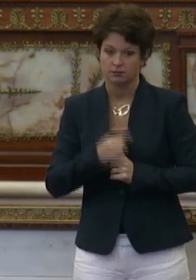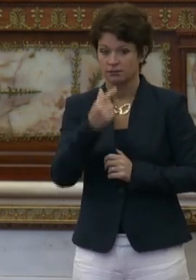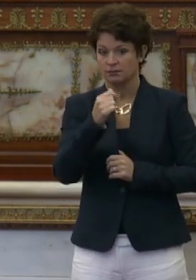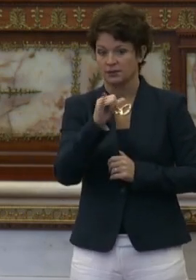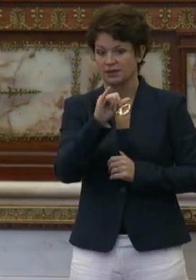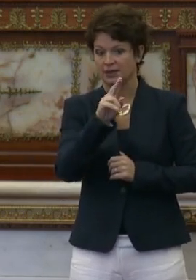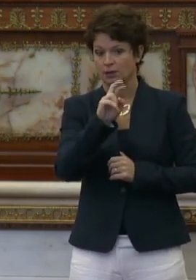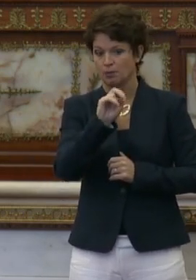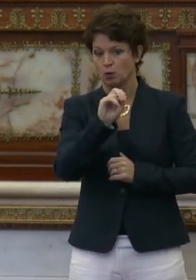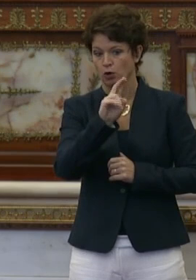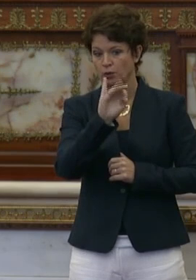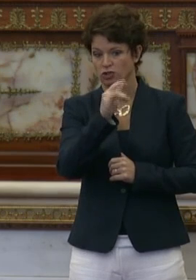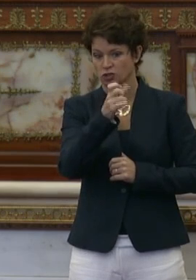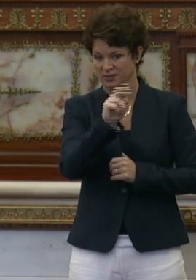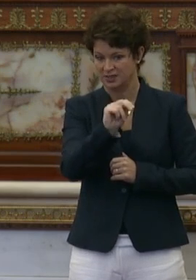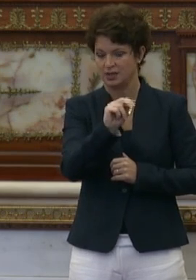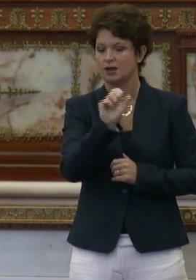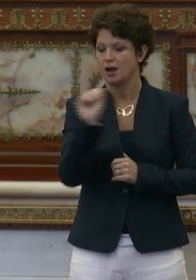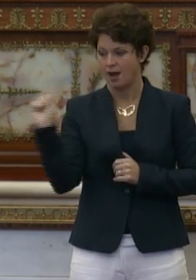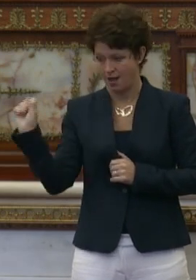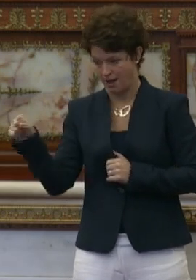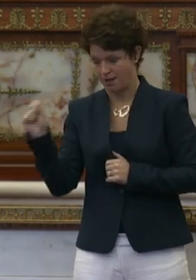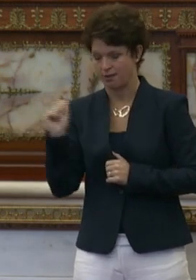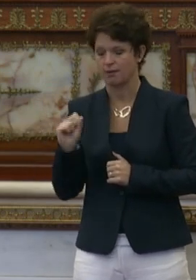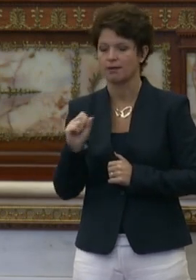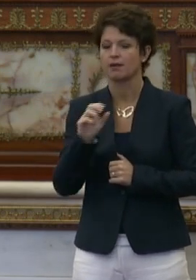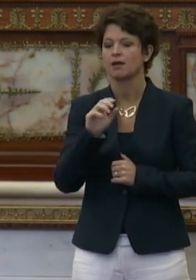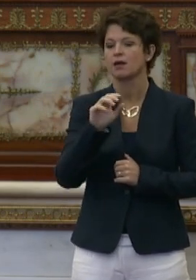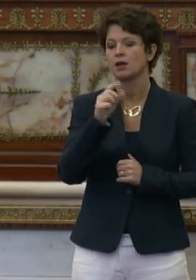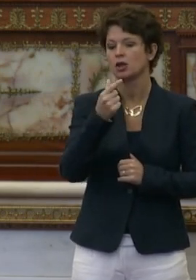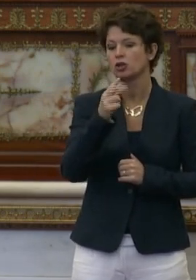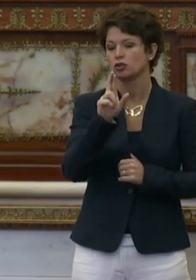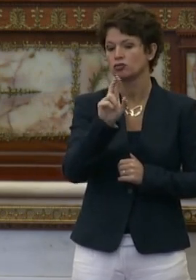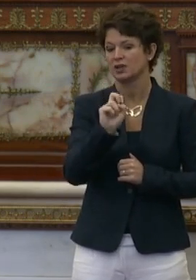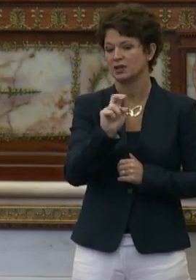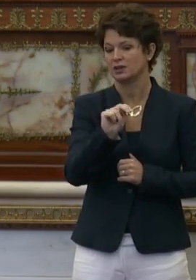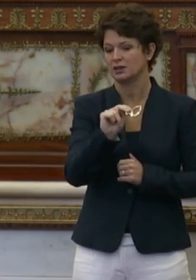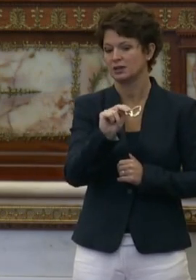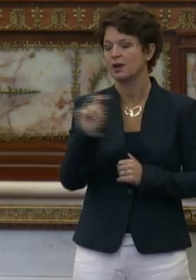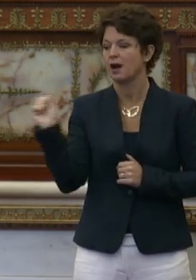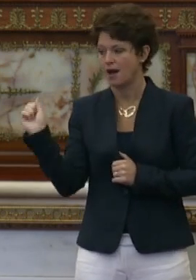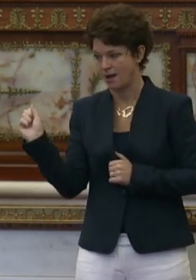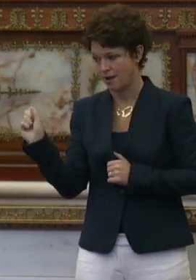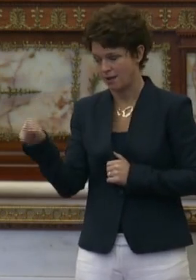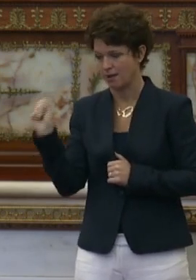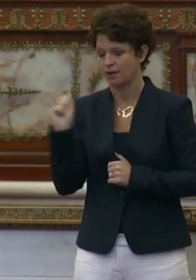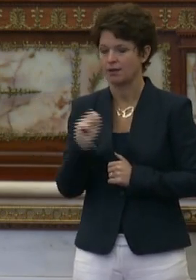Councilwoman Gilmore Richardson is voting aye. Councilman Green. Aye.